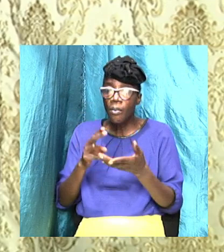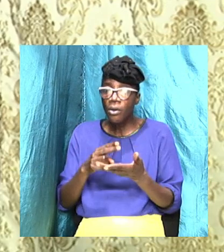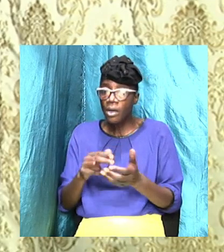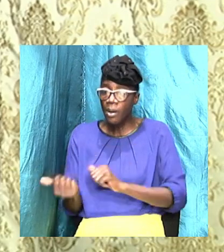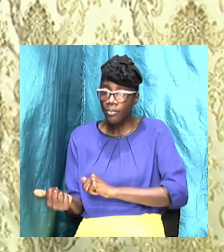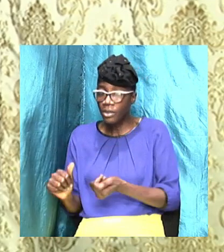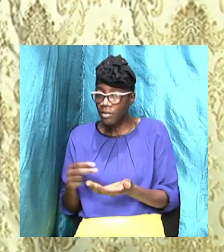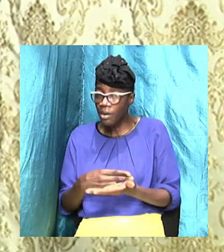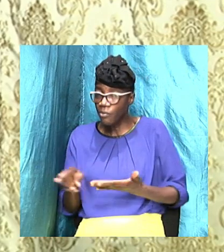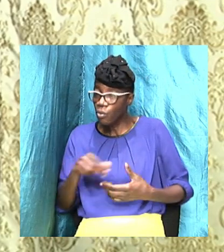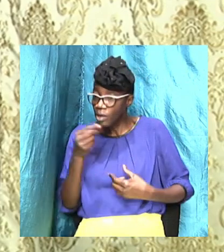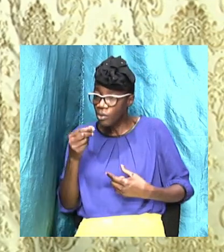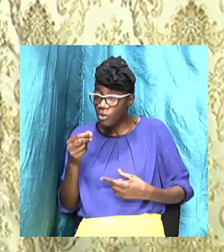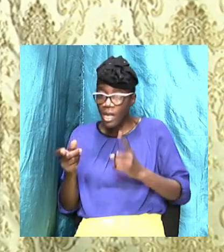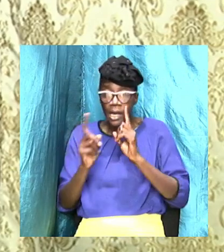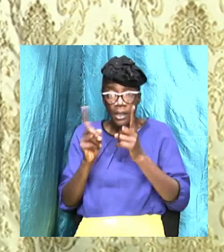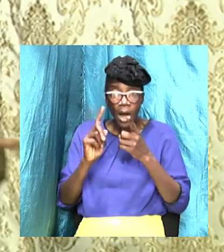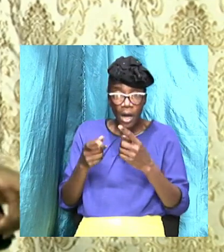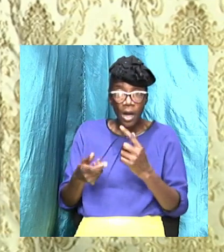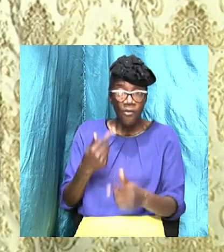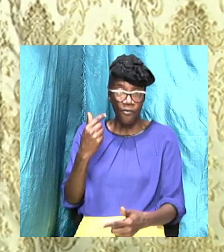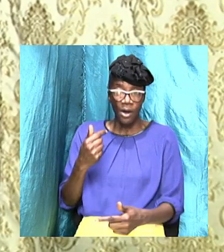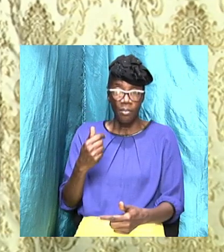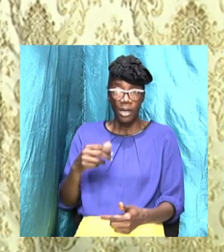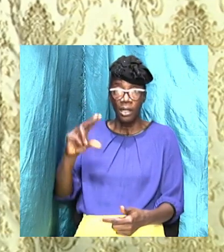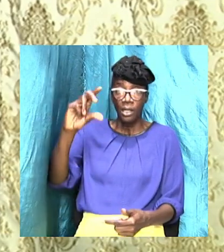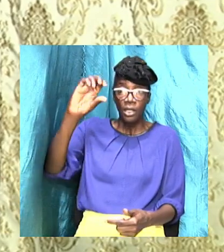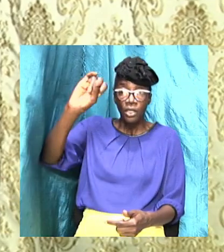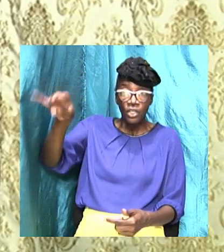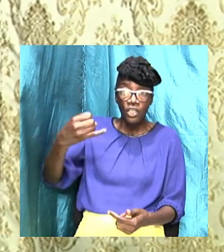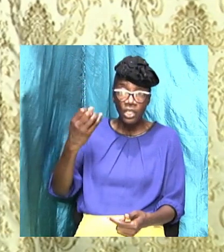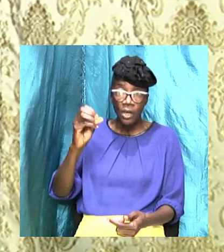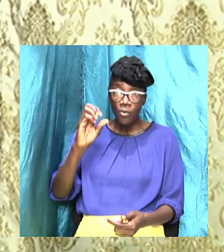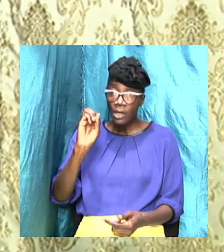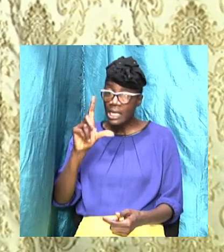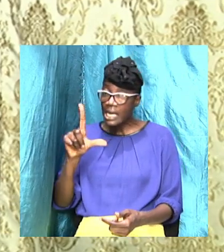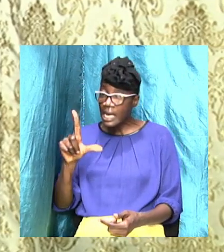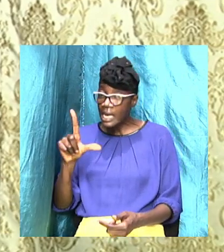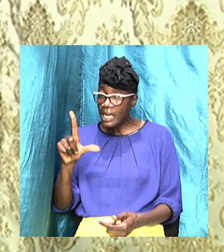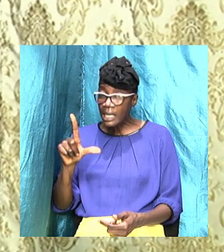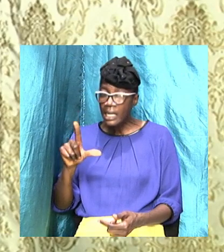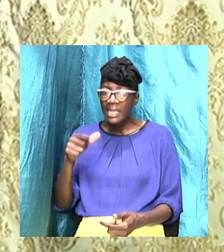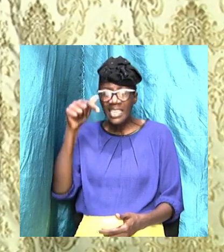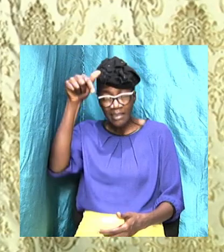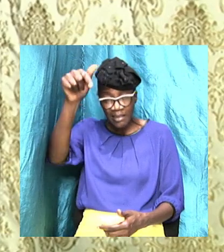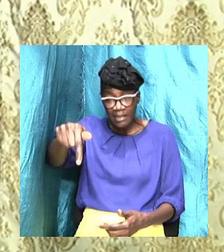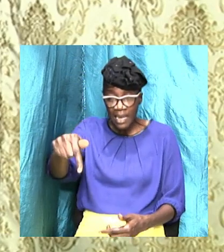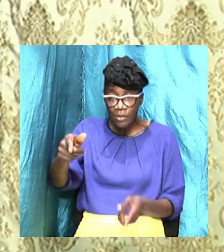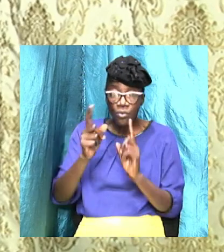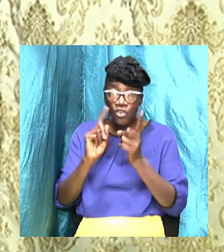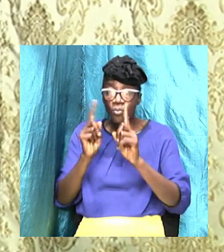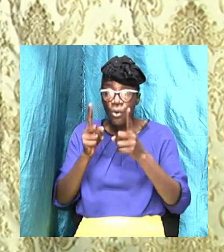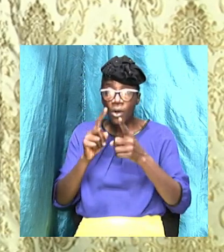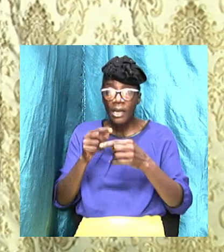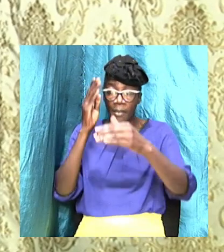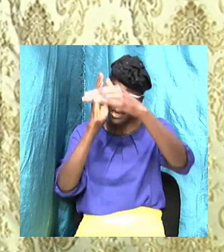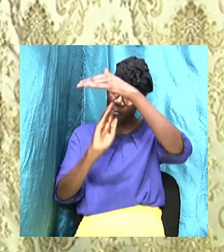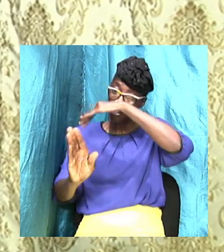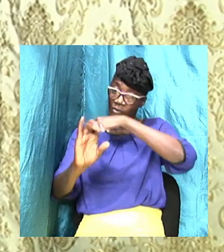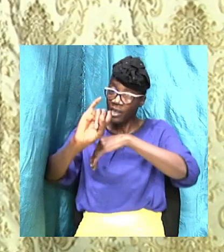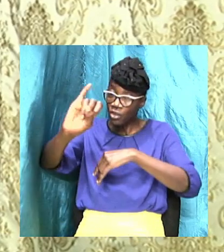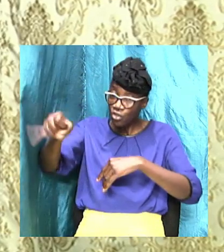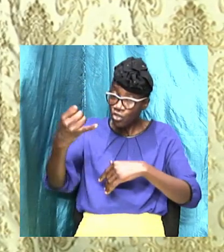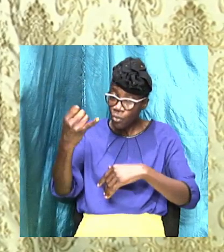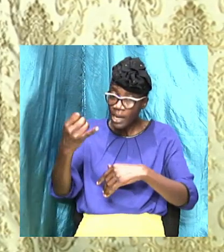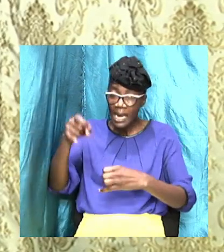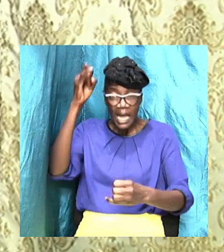from Joel. And he said, this was that which was spoken by the prophet Joel, that in the last days, the Lord said, I will pour out